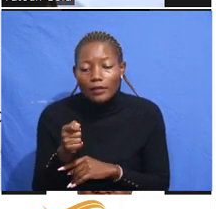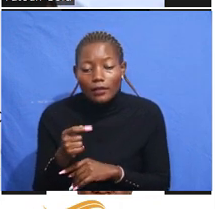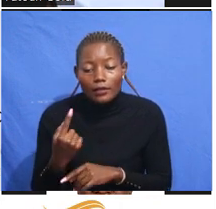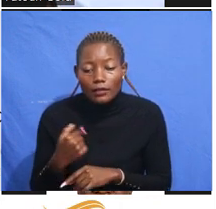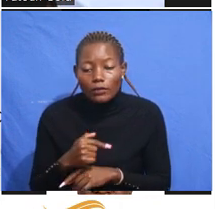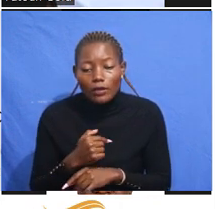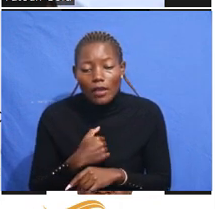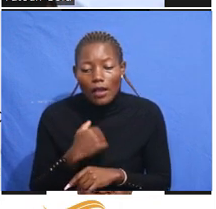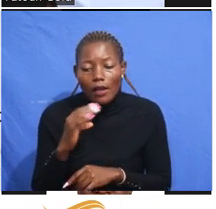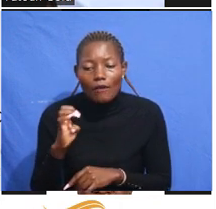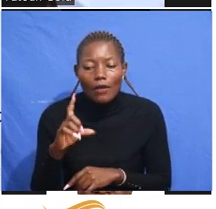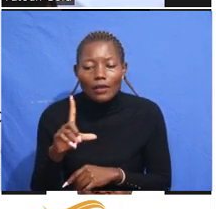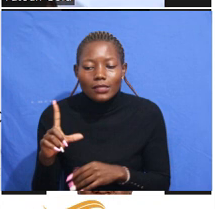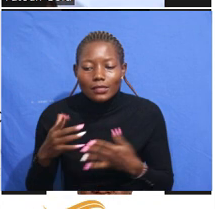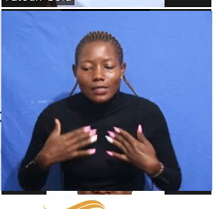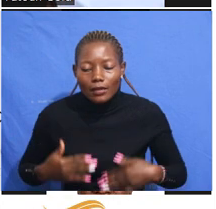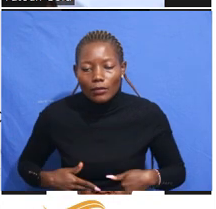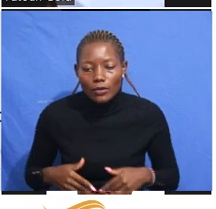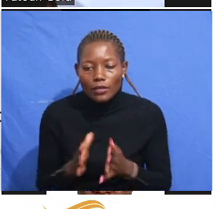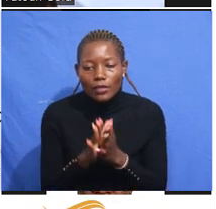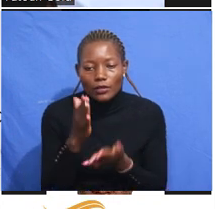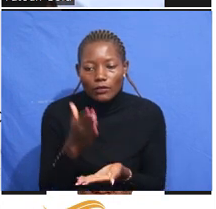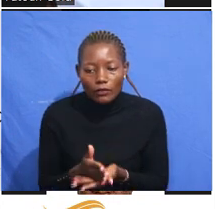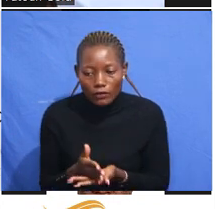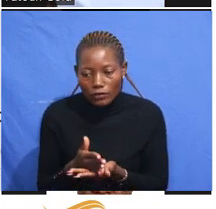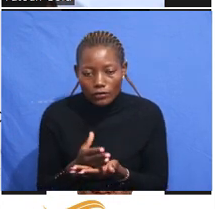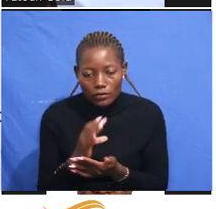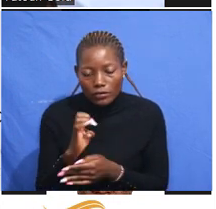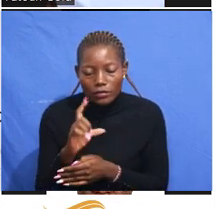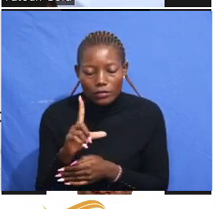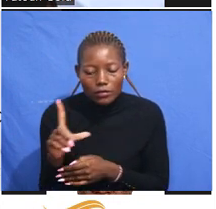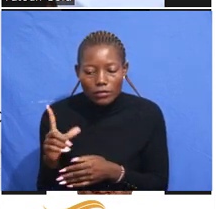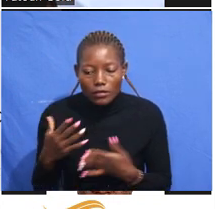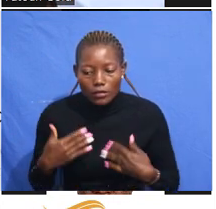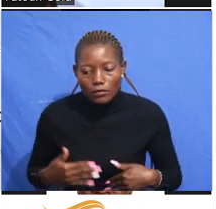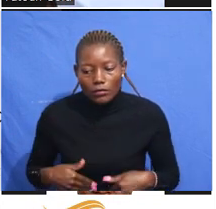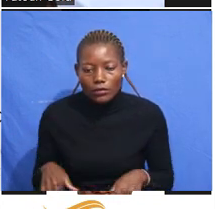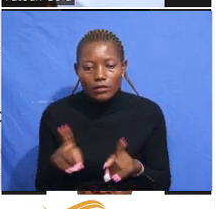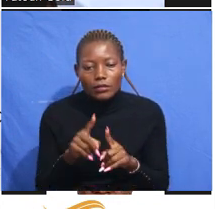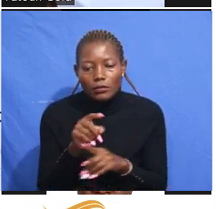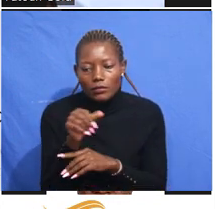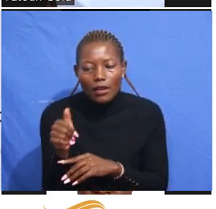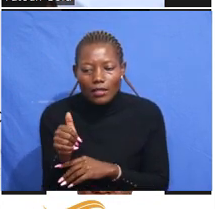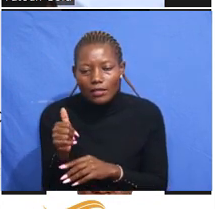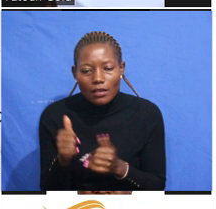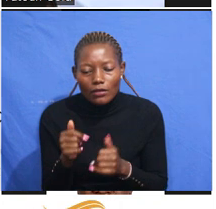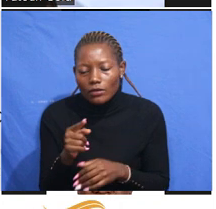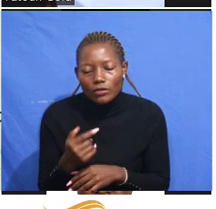body, and of course, the cell body is just like any other cell that you